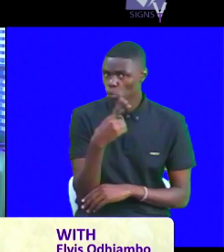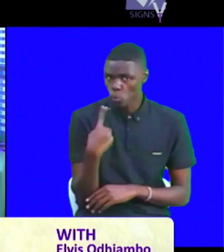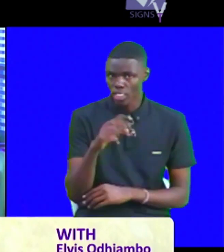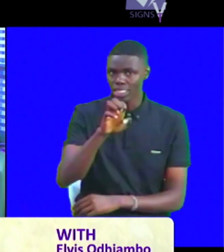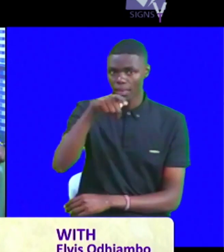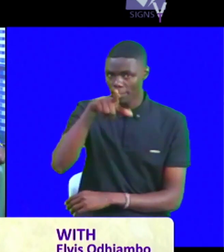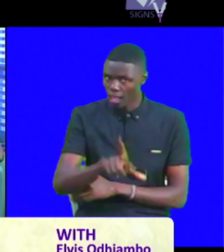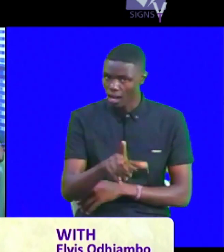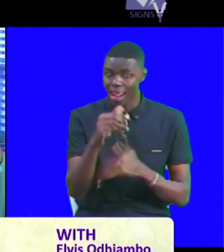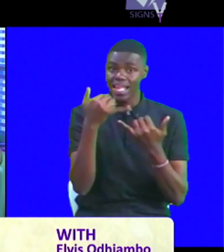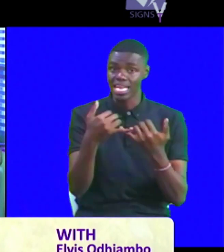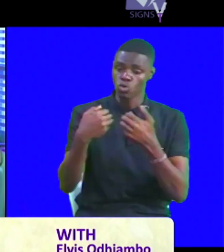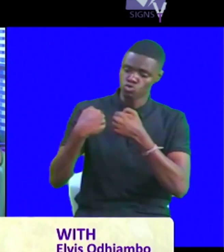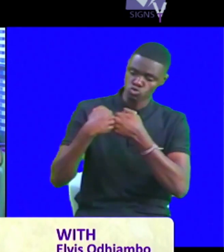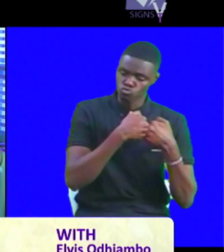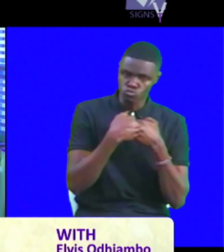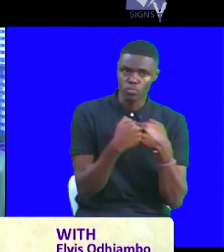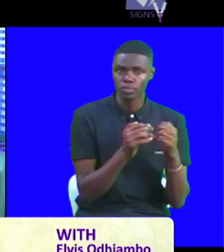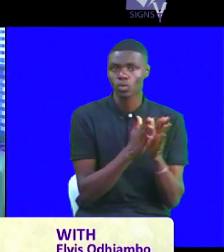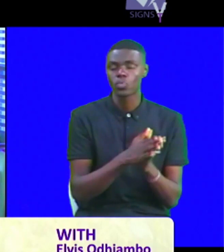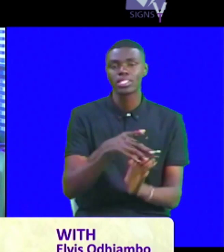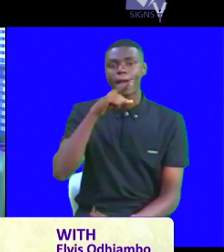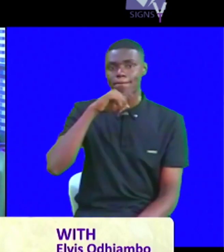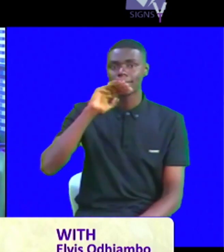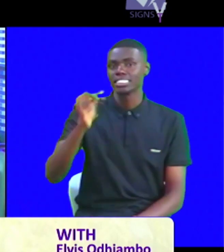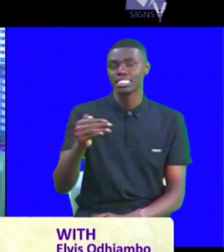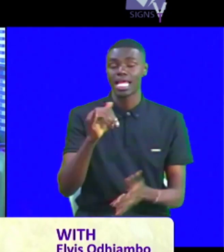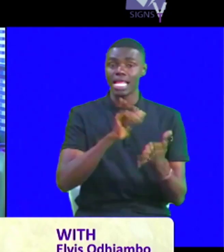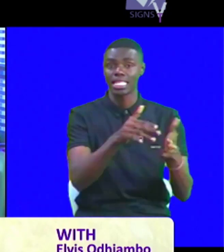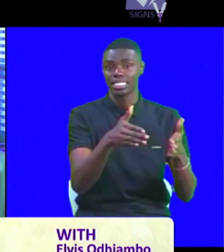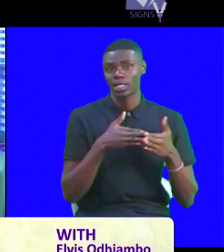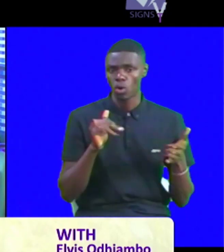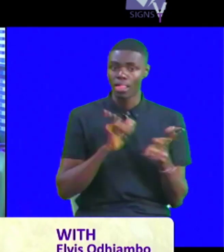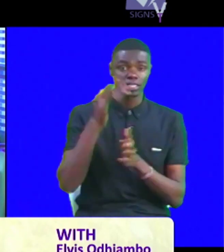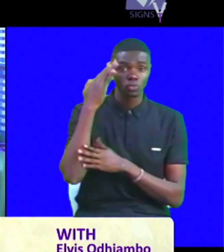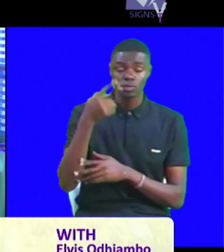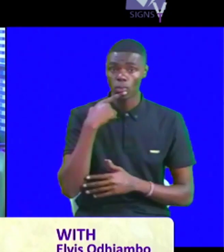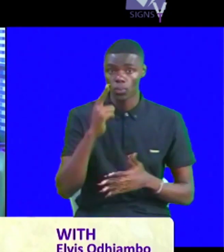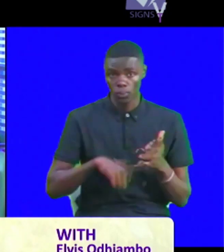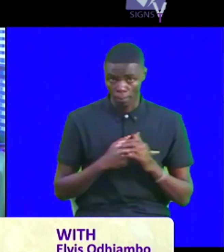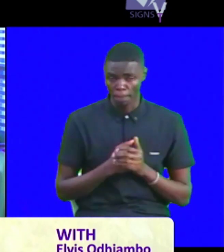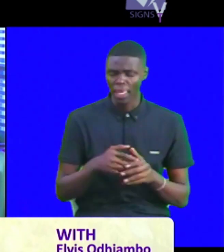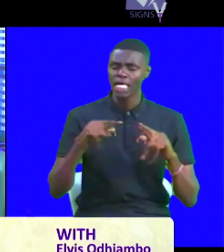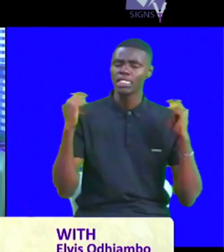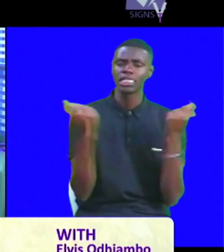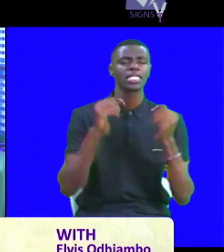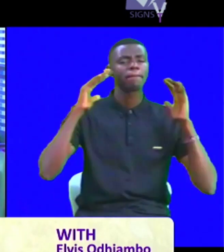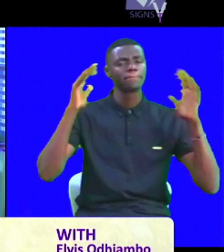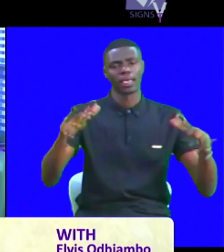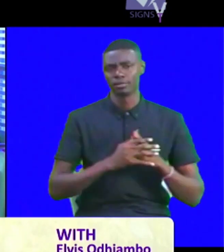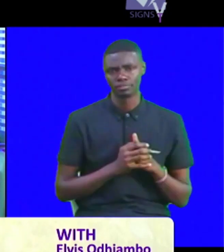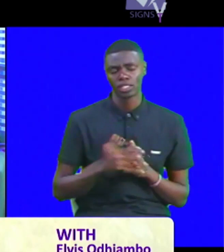2, mwenye alimaliza number 2 in the EPL now to face off with Manchester City, that is Arsenal. Na ndio maana